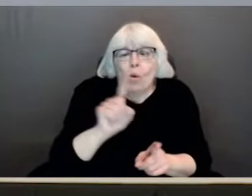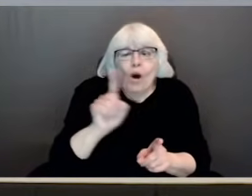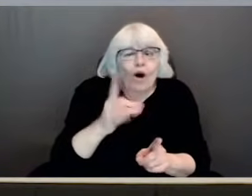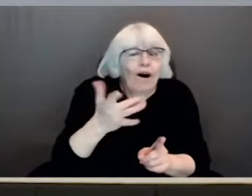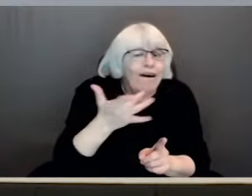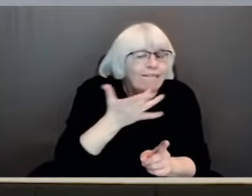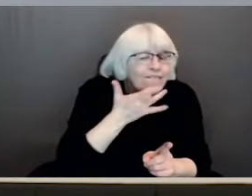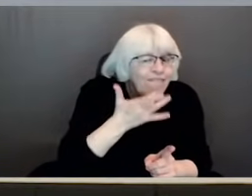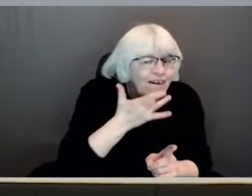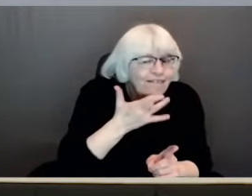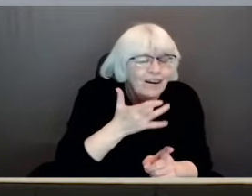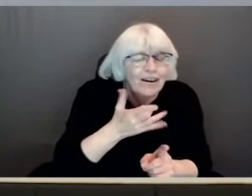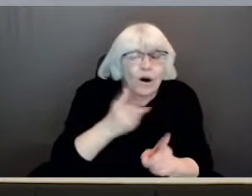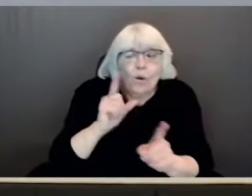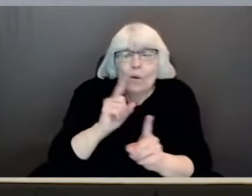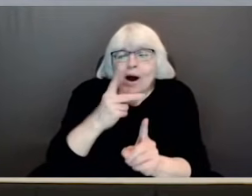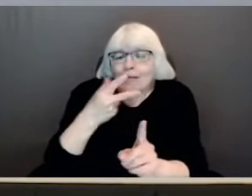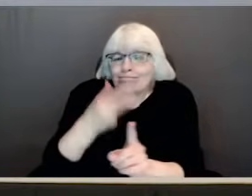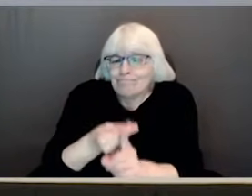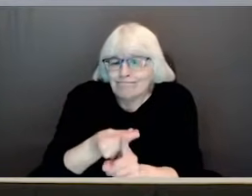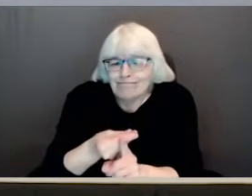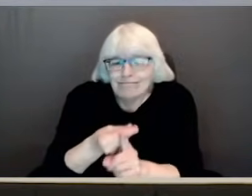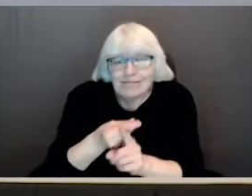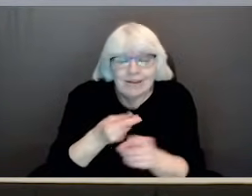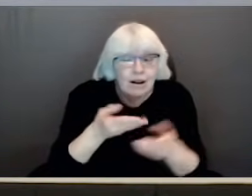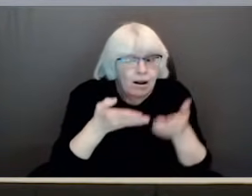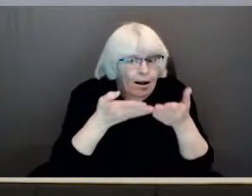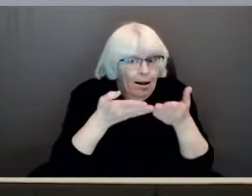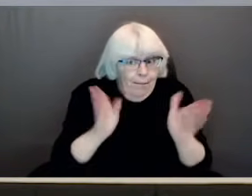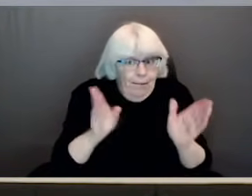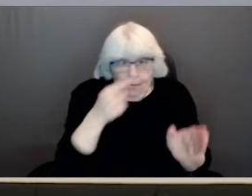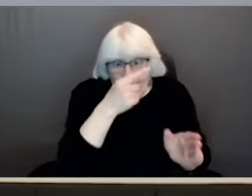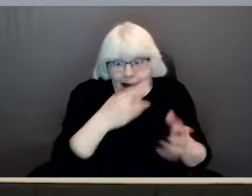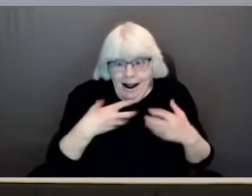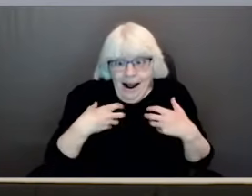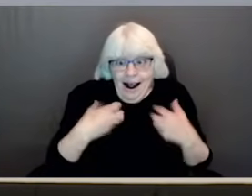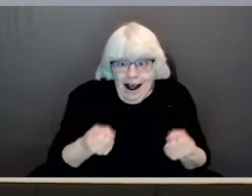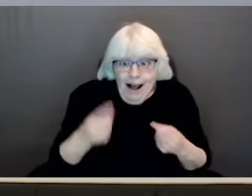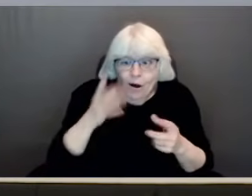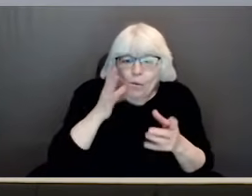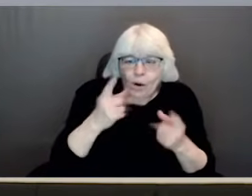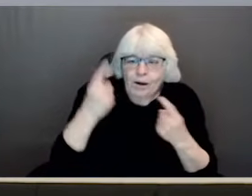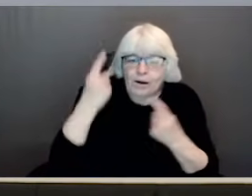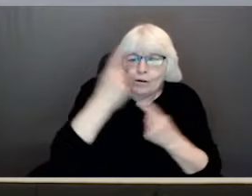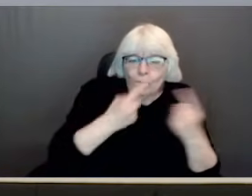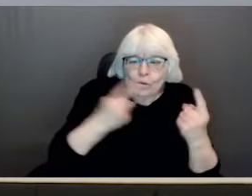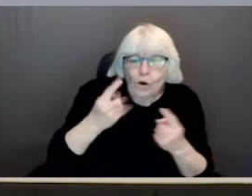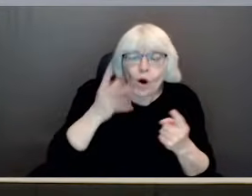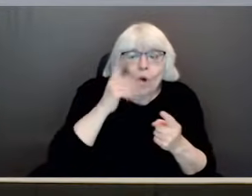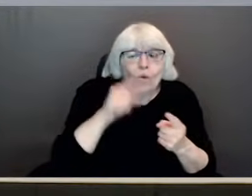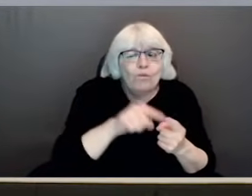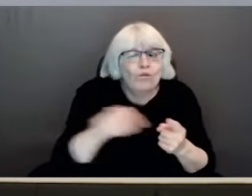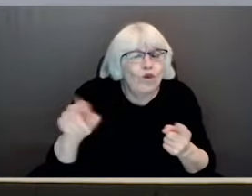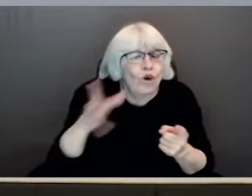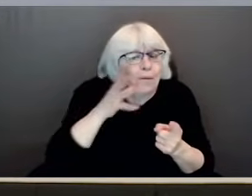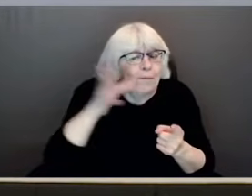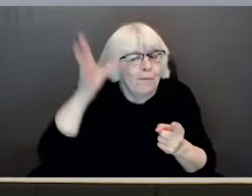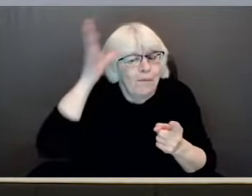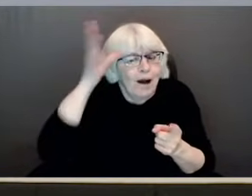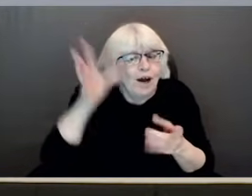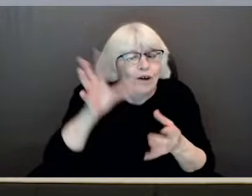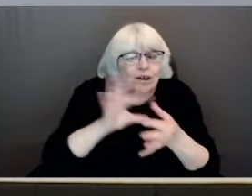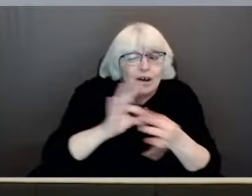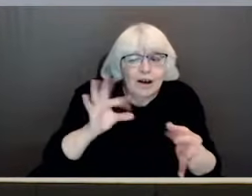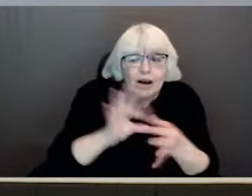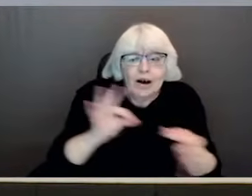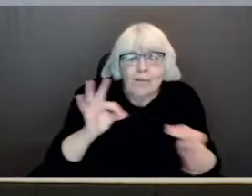will consider the important feedback from parents and guardians when finalizing the vaccine rollout plan for this age group. And one